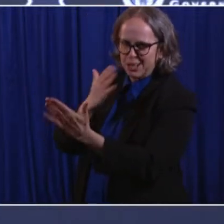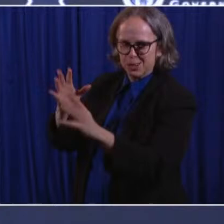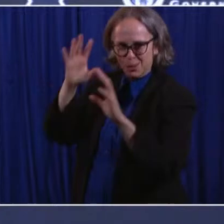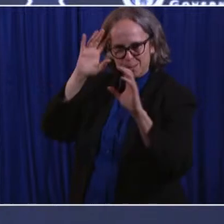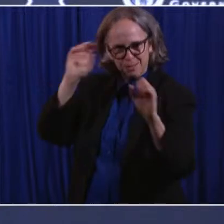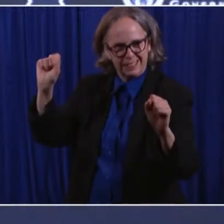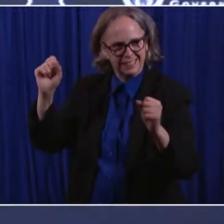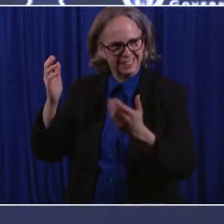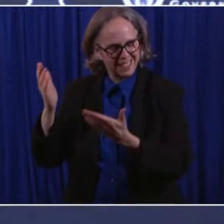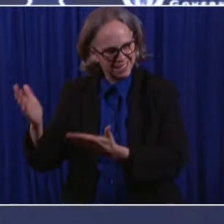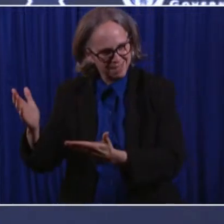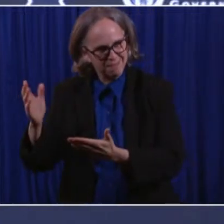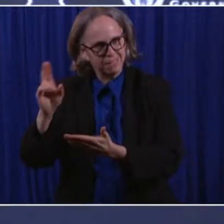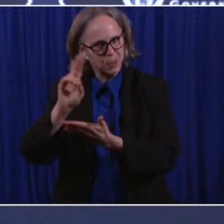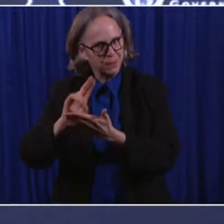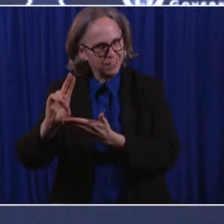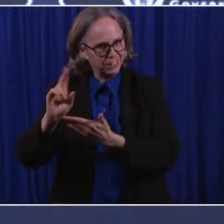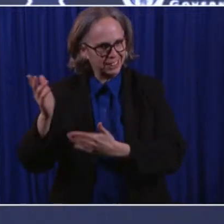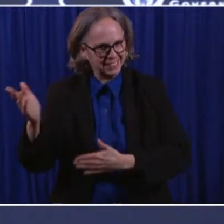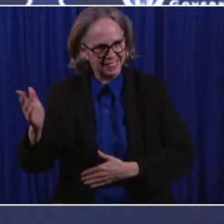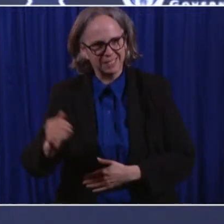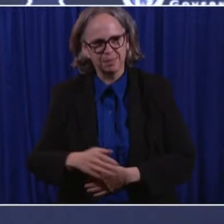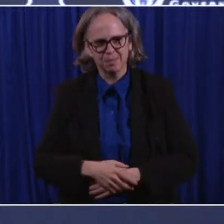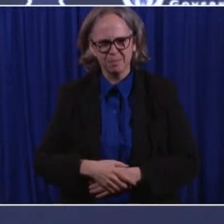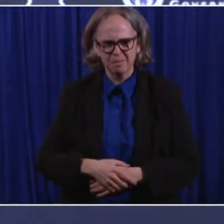Right over there, Mr. President, I think.